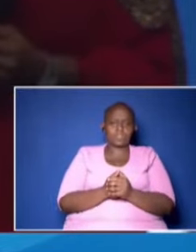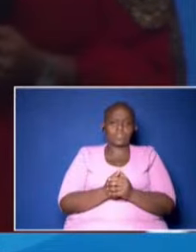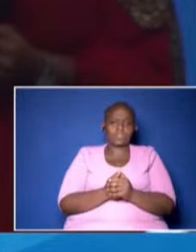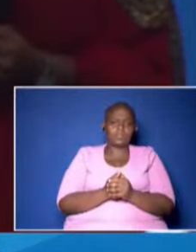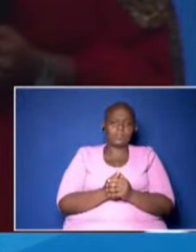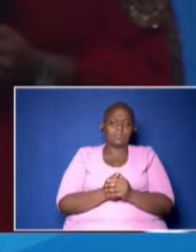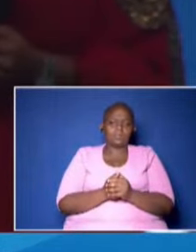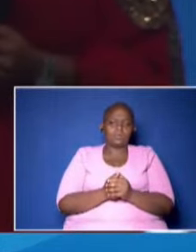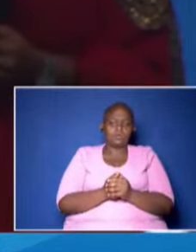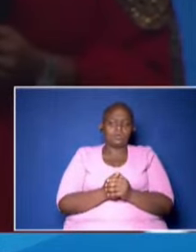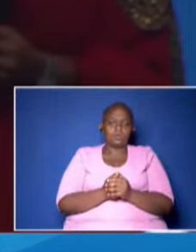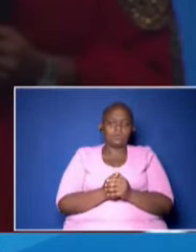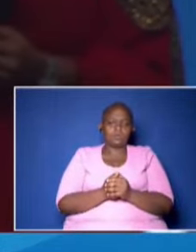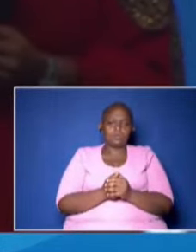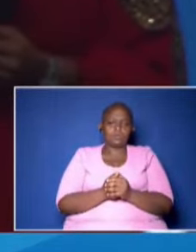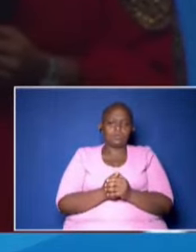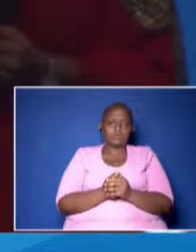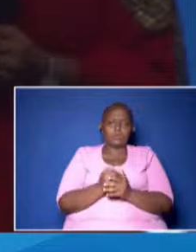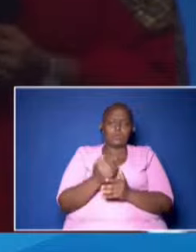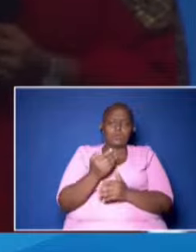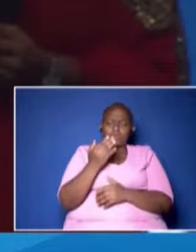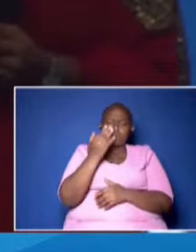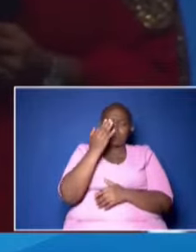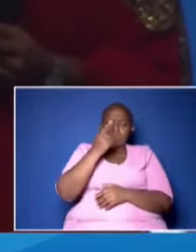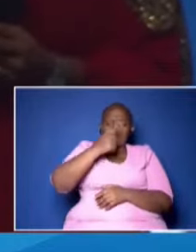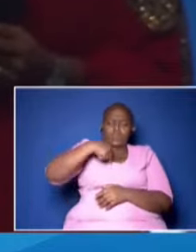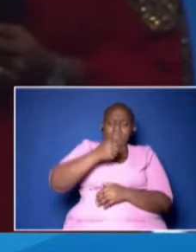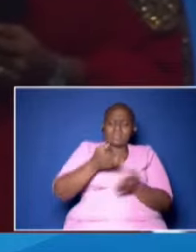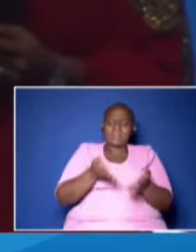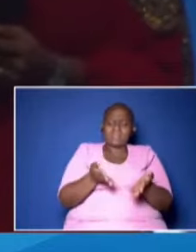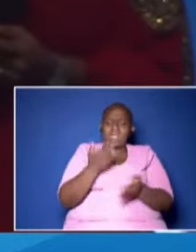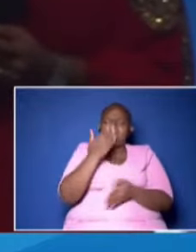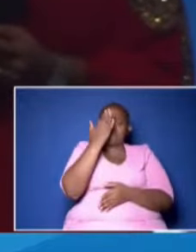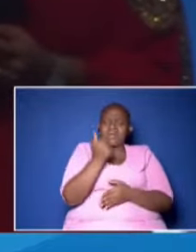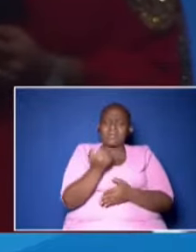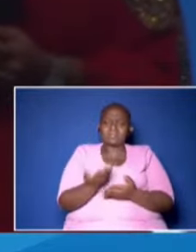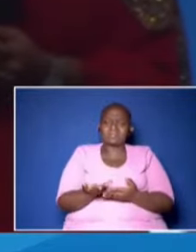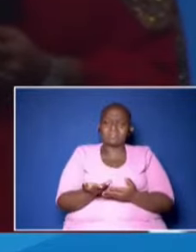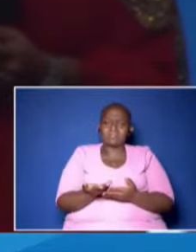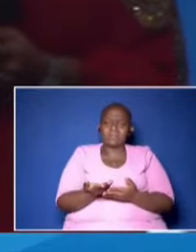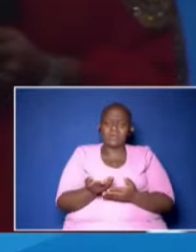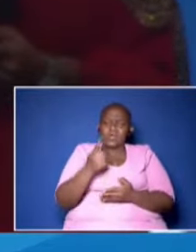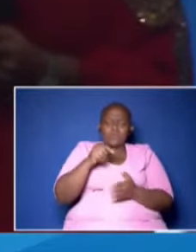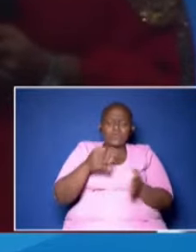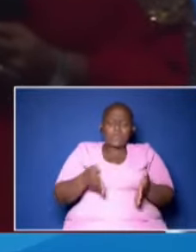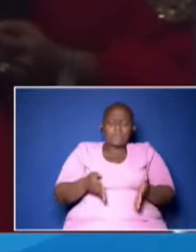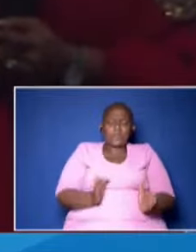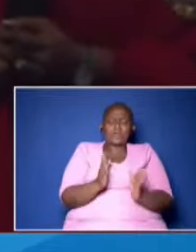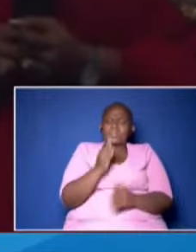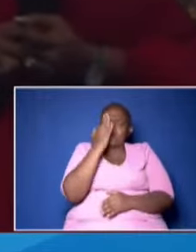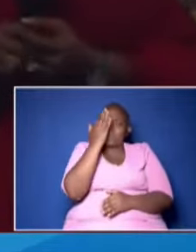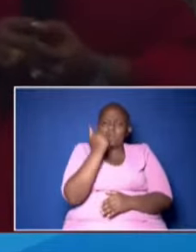moment why are we here why were we